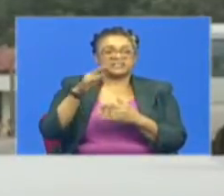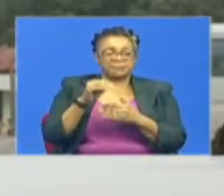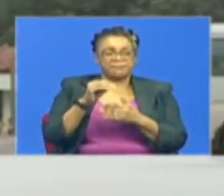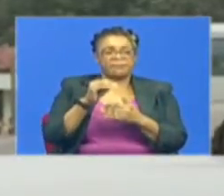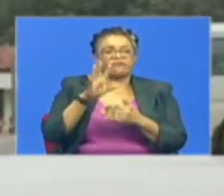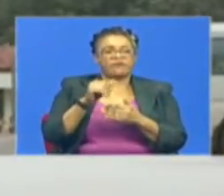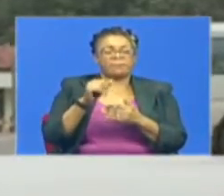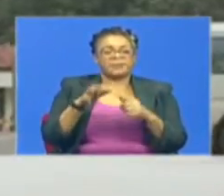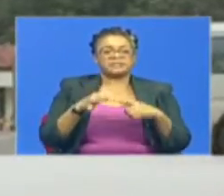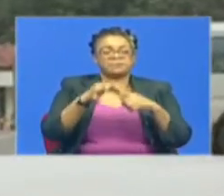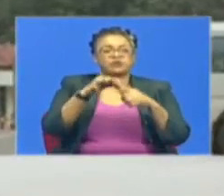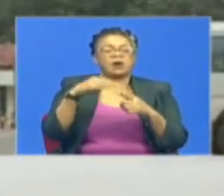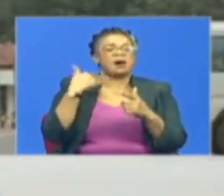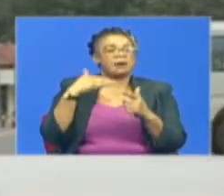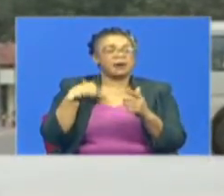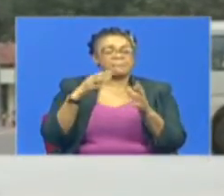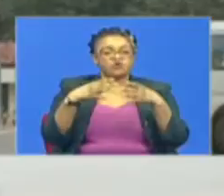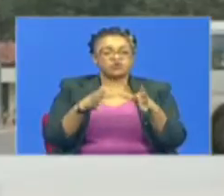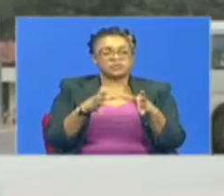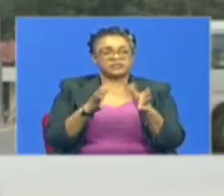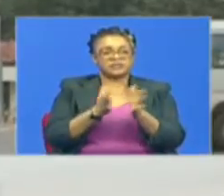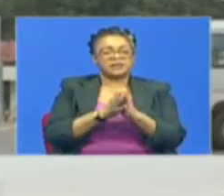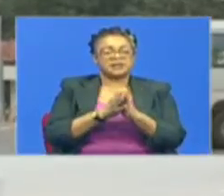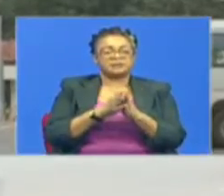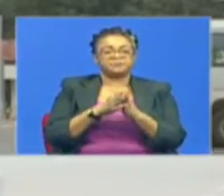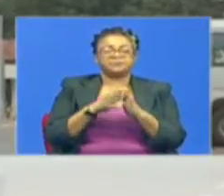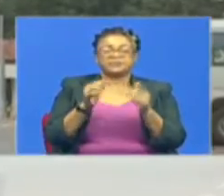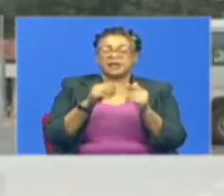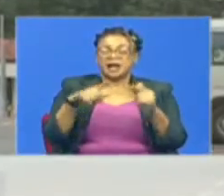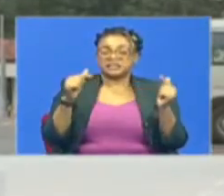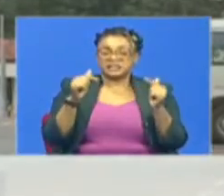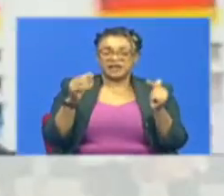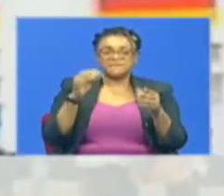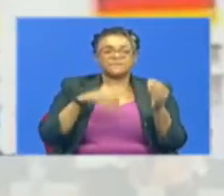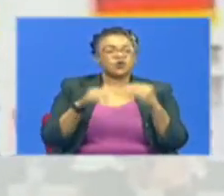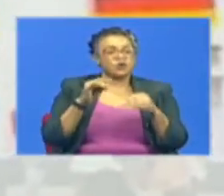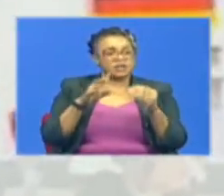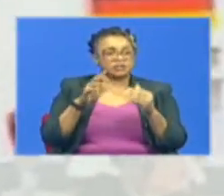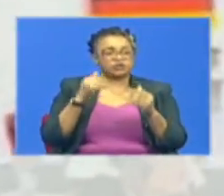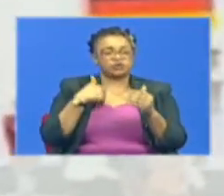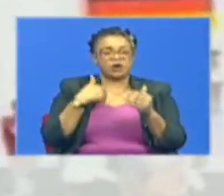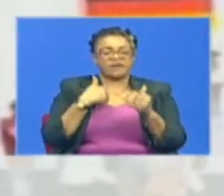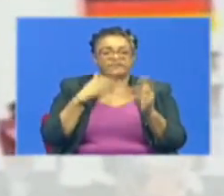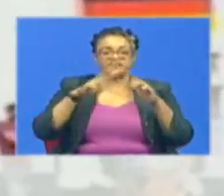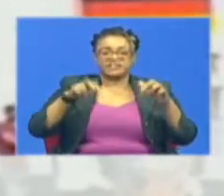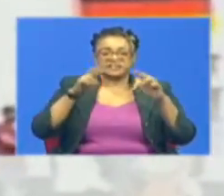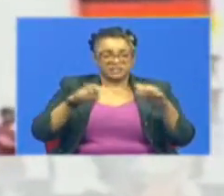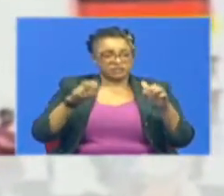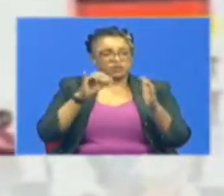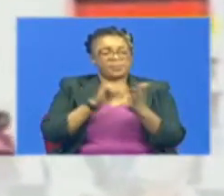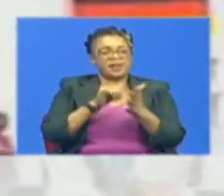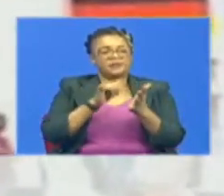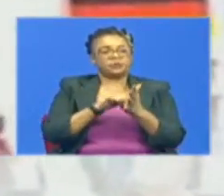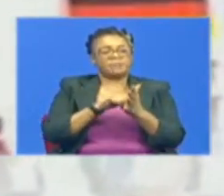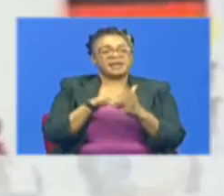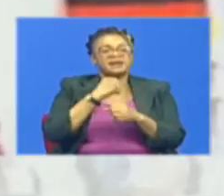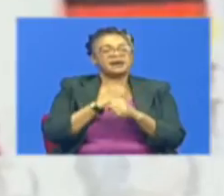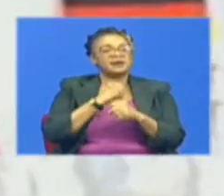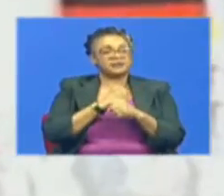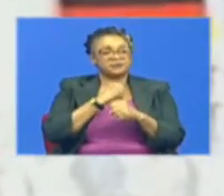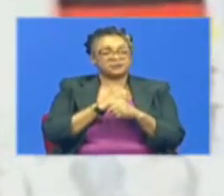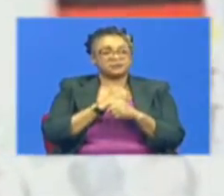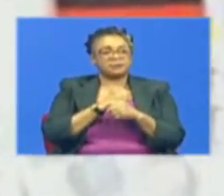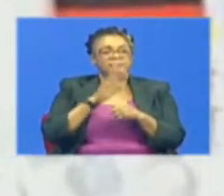Special Crimes Unit and the Anti-Fraud Unit to spearhead the investigations that were being conducted by